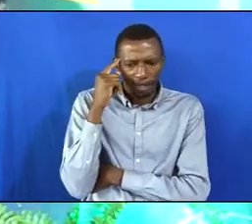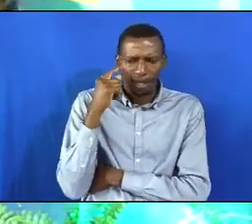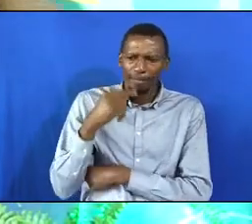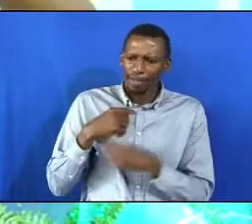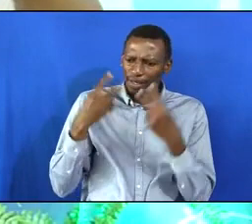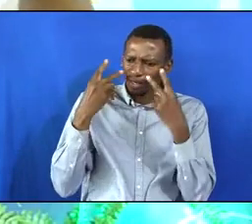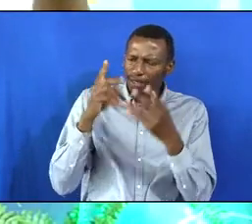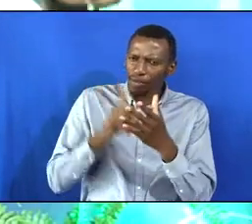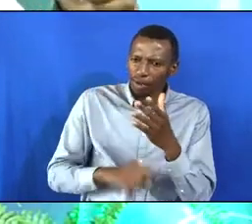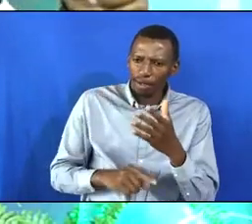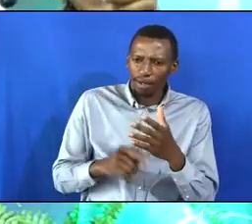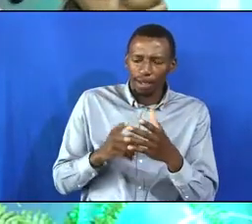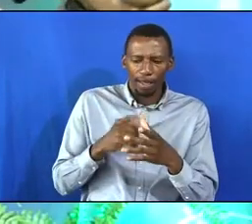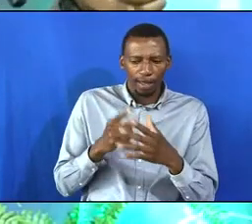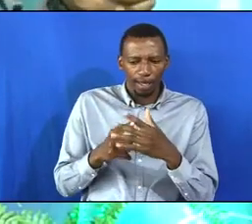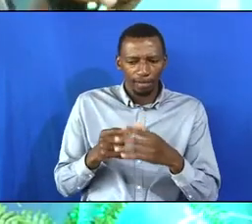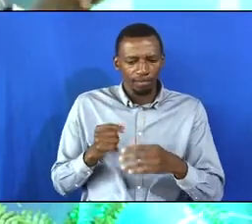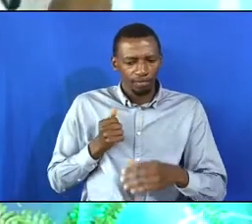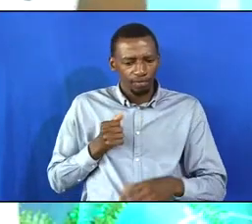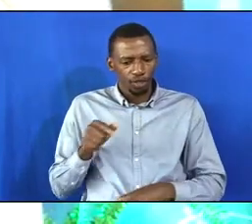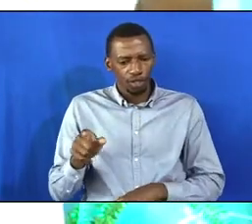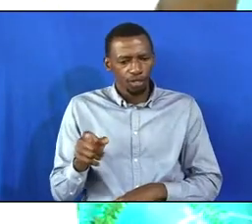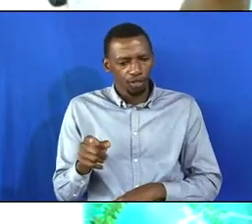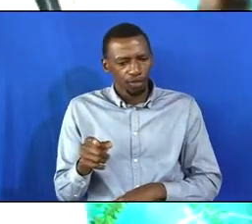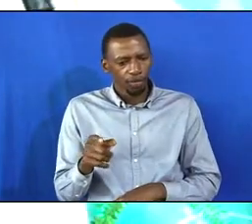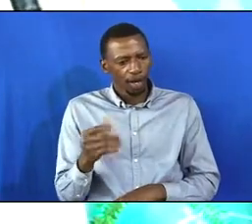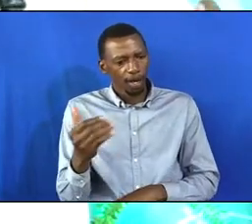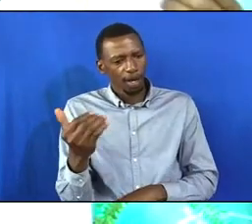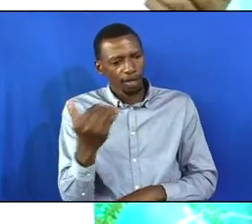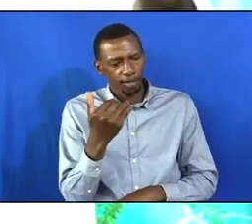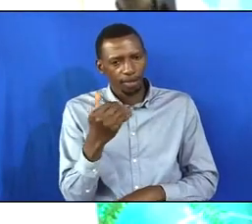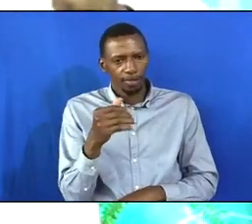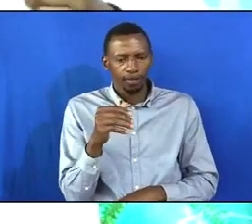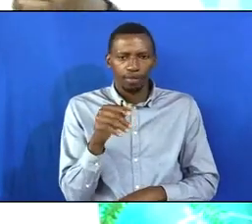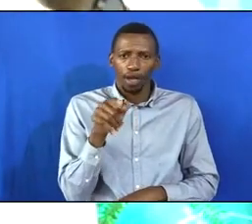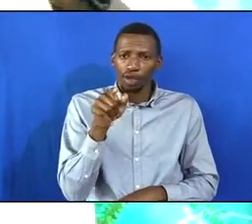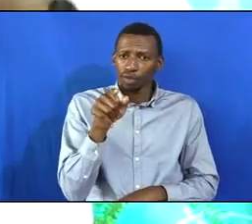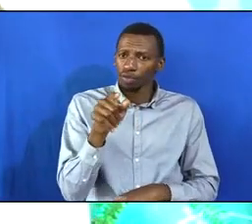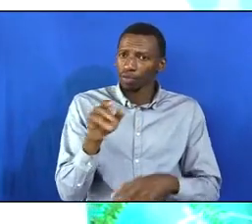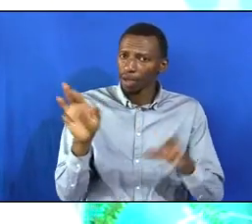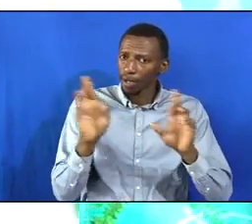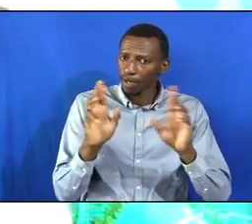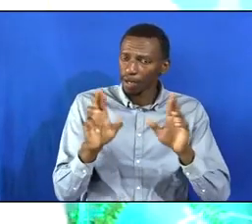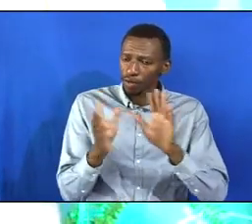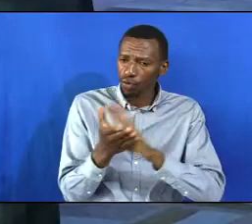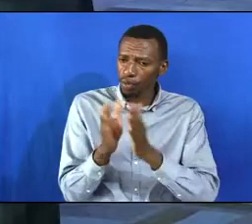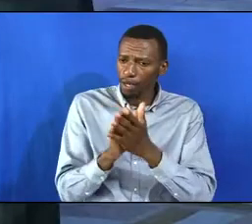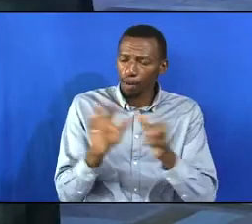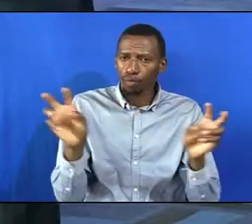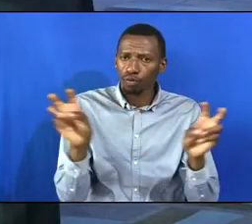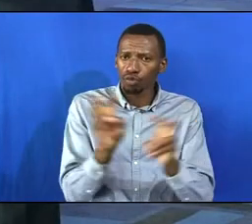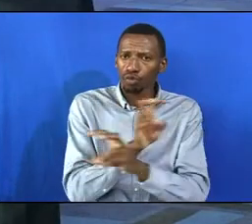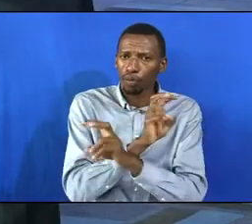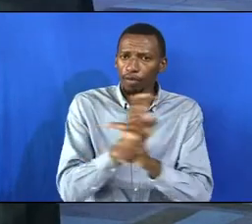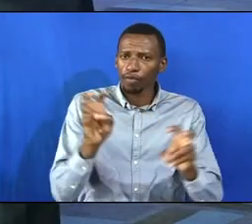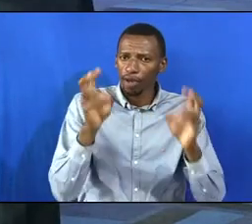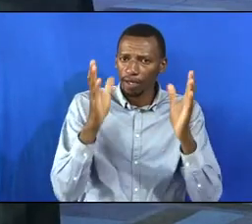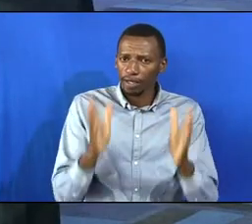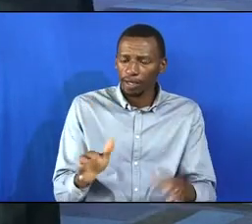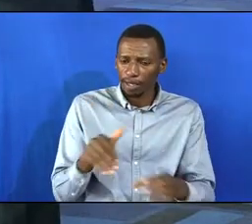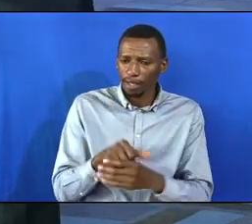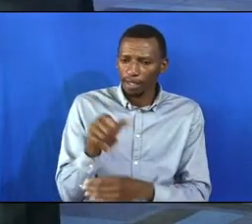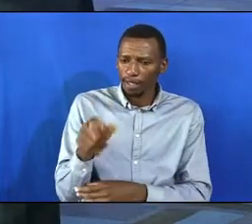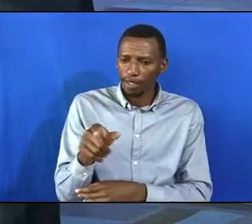witnessing? And then she turned around and said, have you ever thought of being a supervisor in this company? And I say,